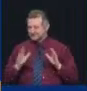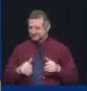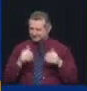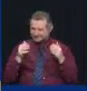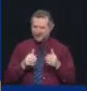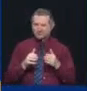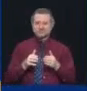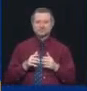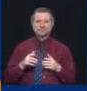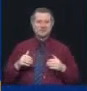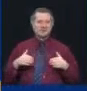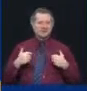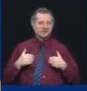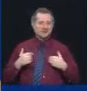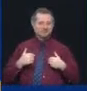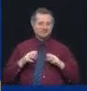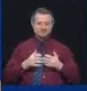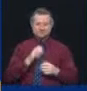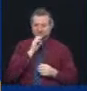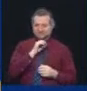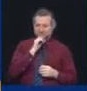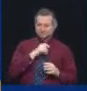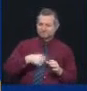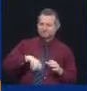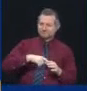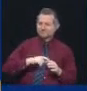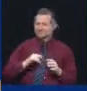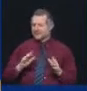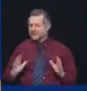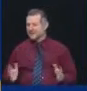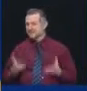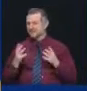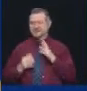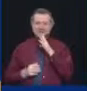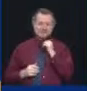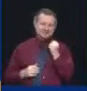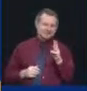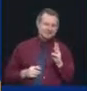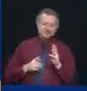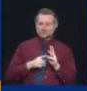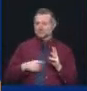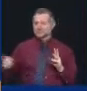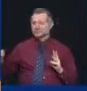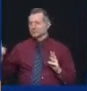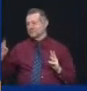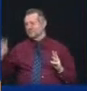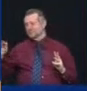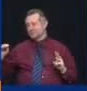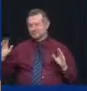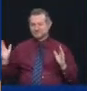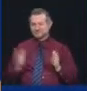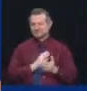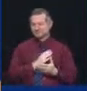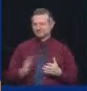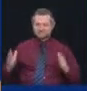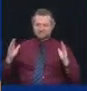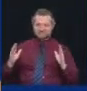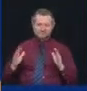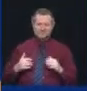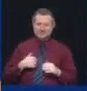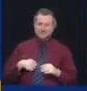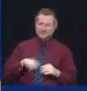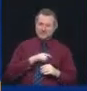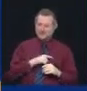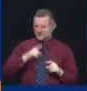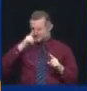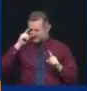population vaccinated, 16 to 40 is really our